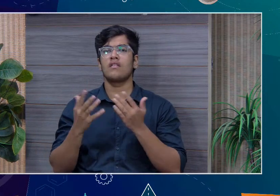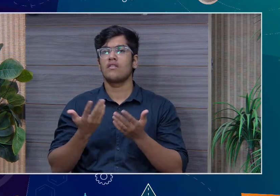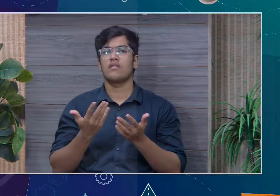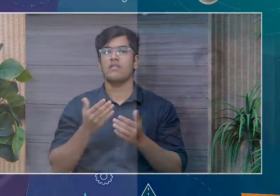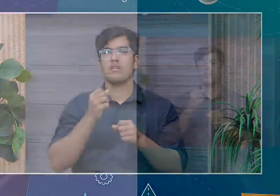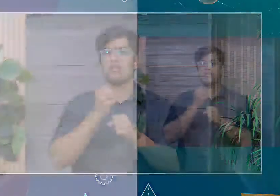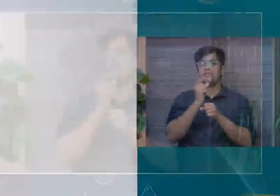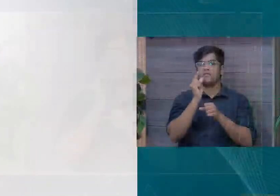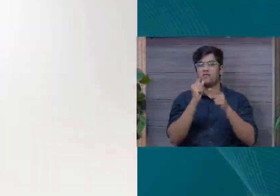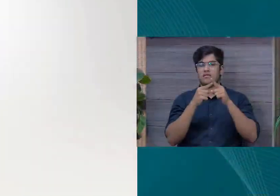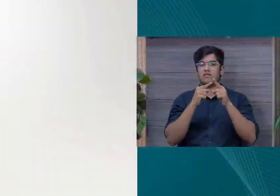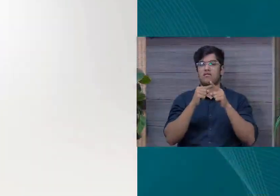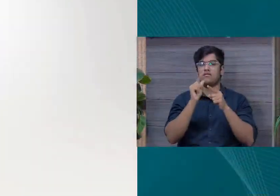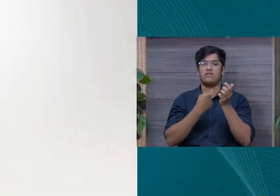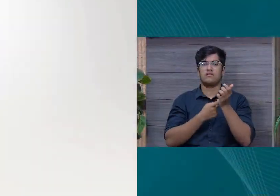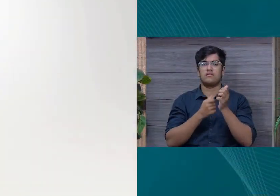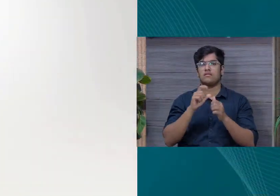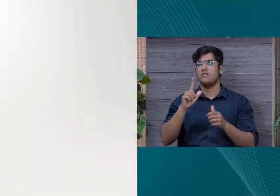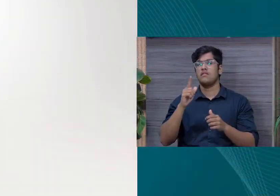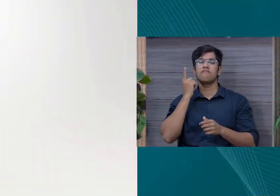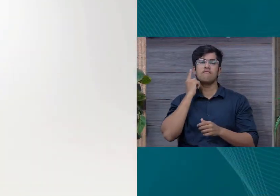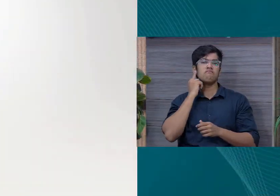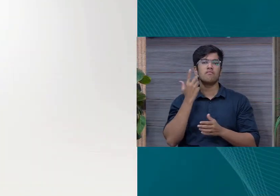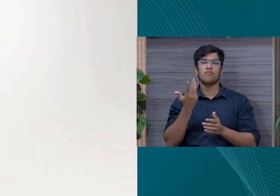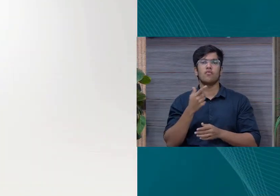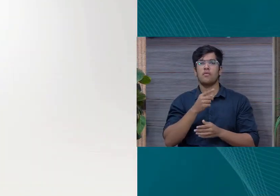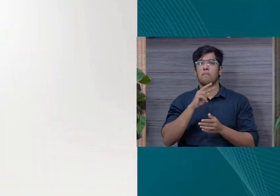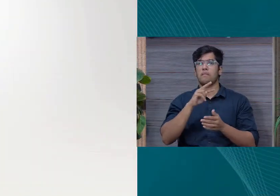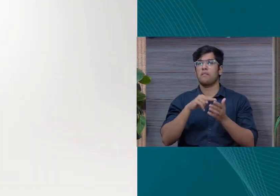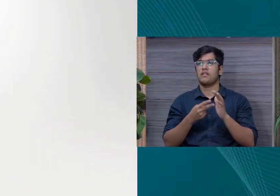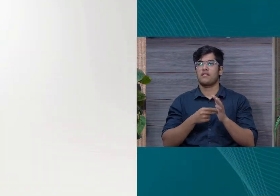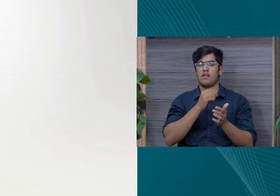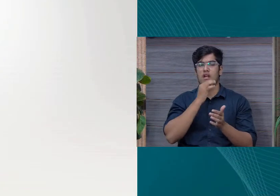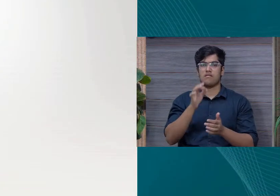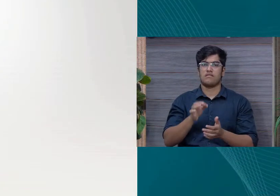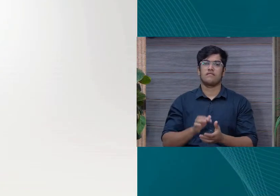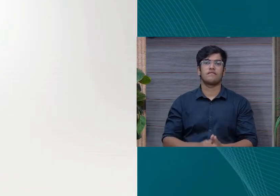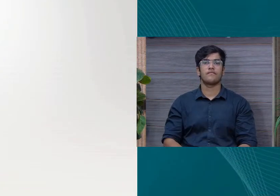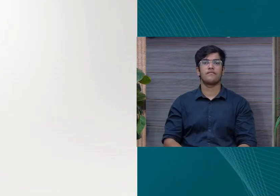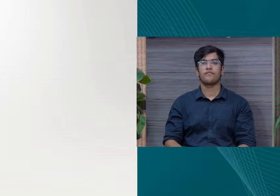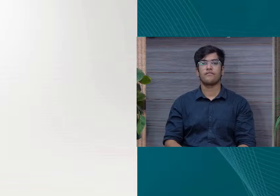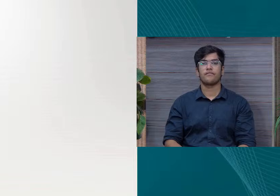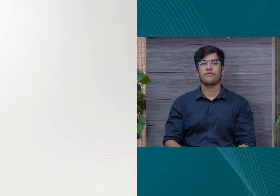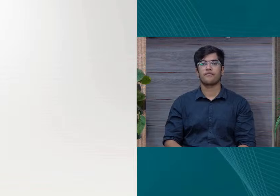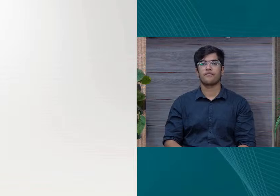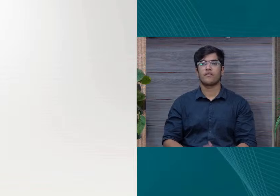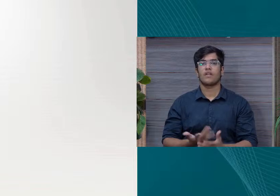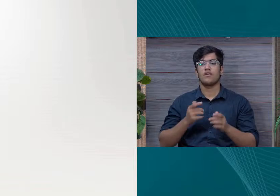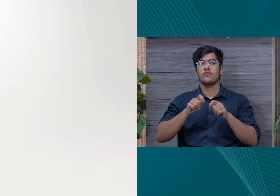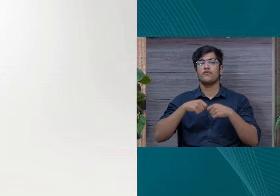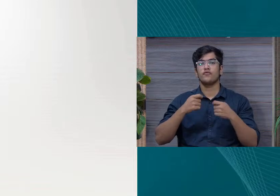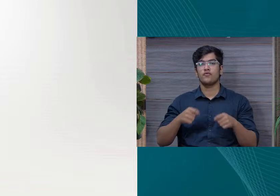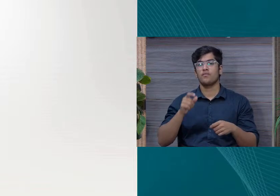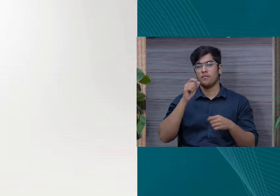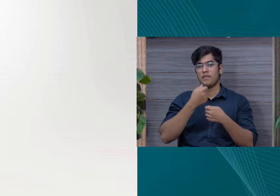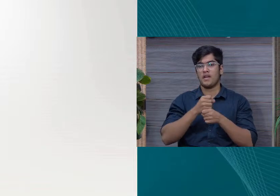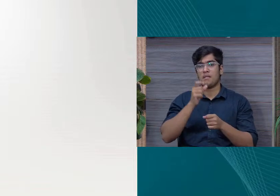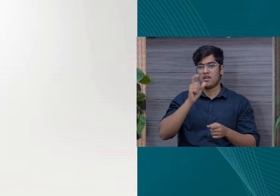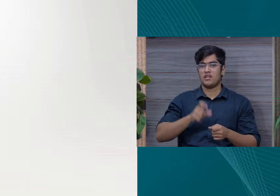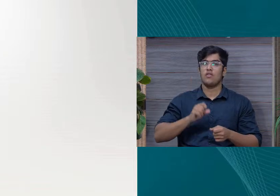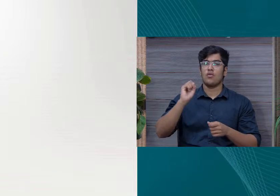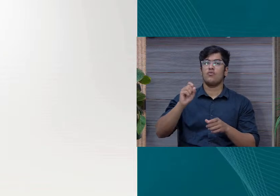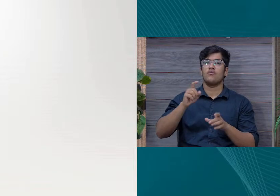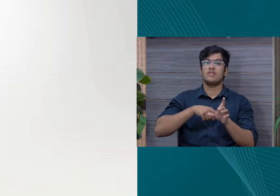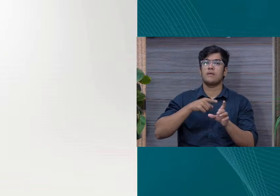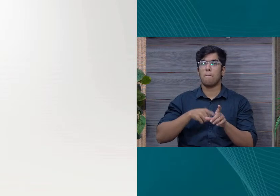guttural sound, and also we're talking about shoes here, so why has he mentioned shoemaker's slippers and not shoemaker's shoes? Yes,